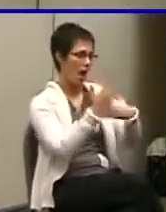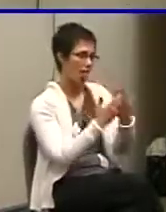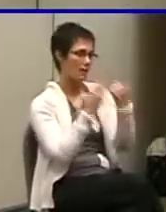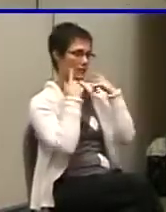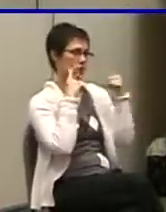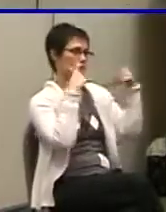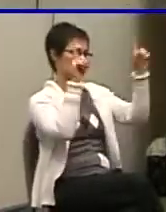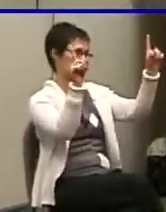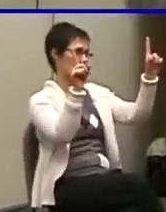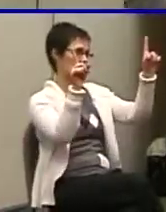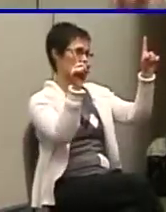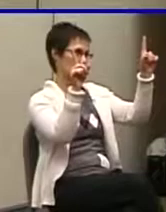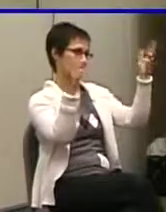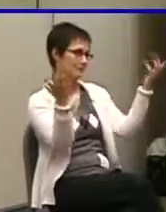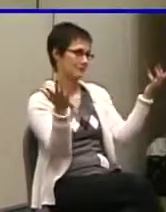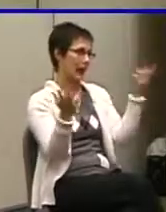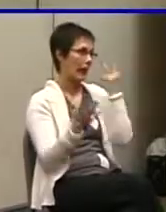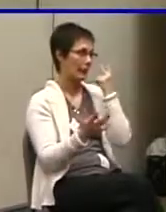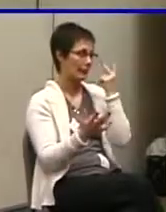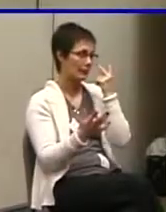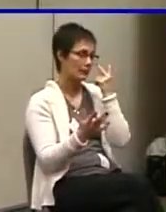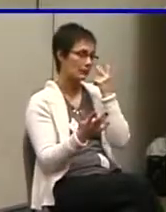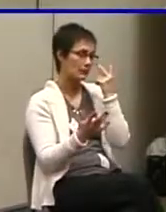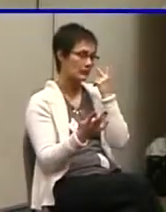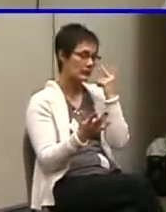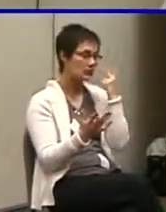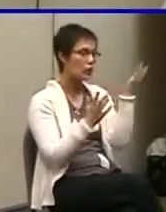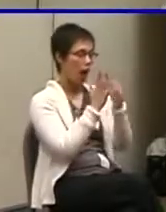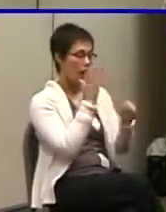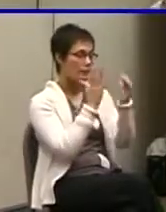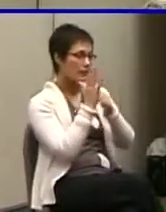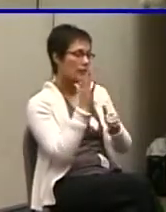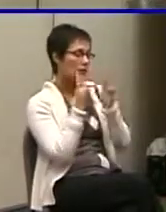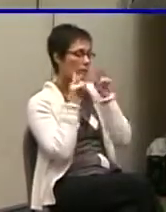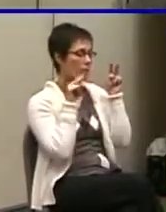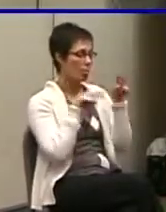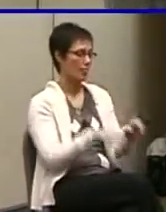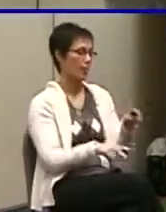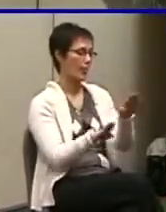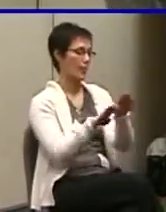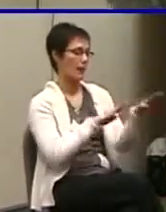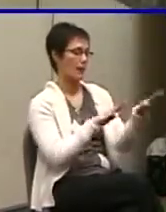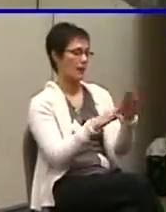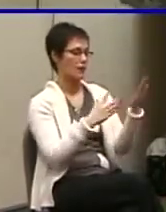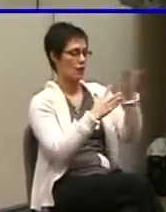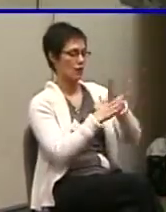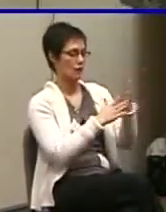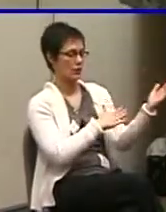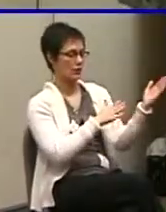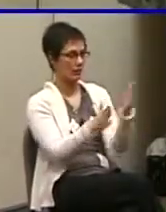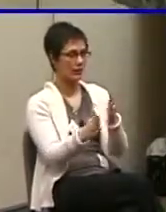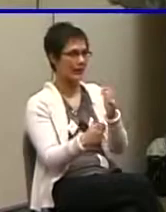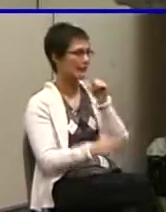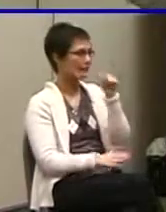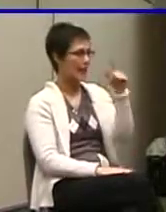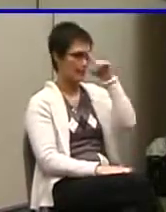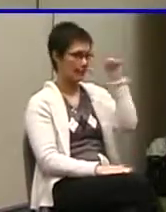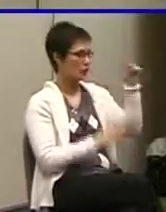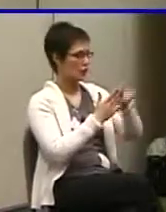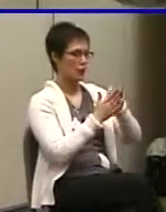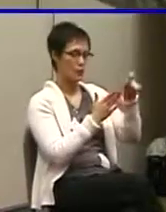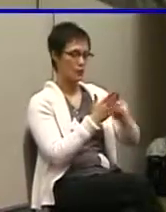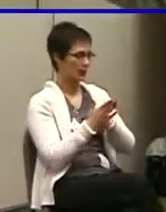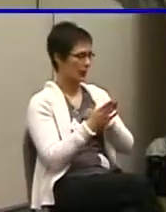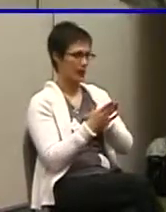Unfortunately, I think too often when we look at our behavior intervention plans, not that they're necessarily written that way, but if we watch